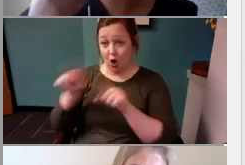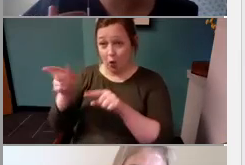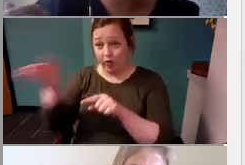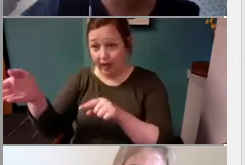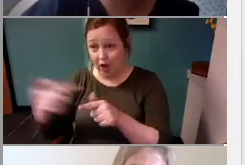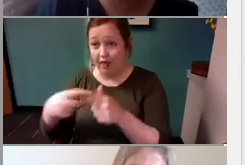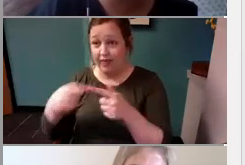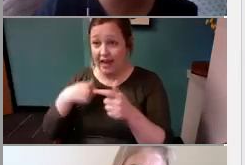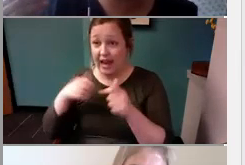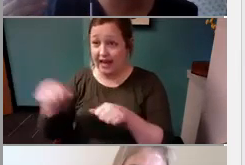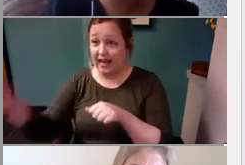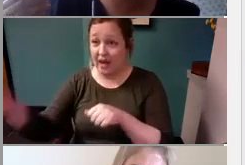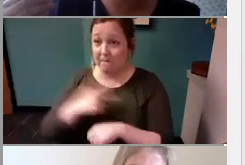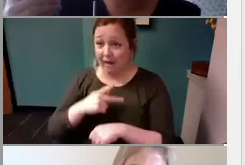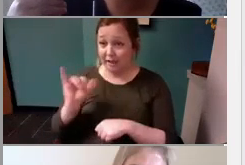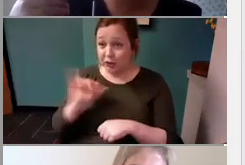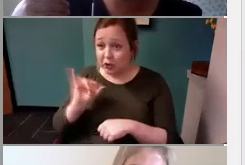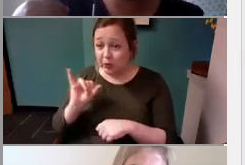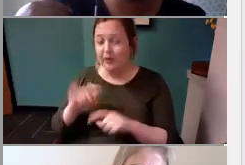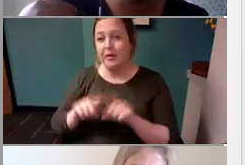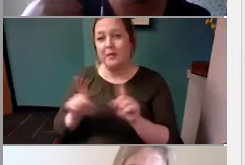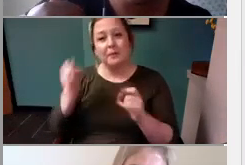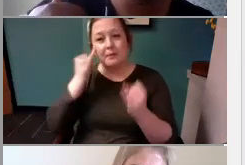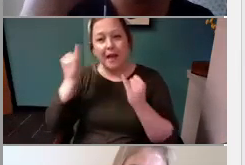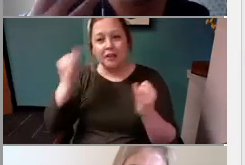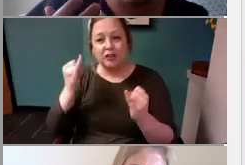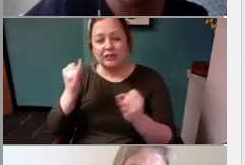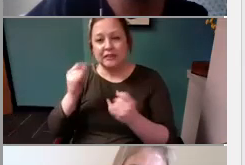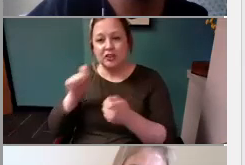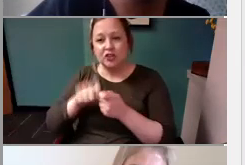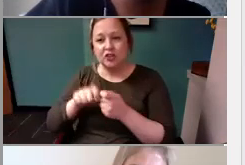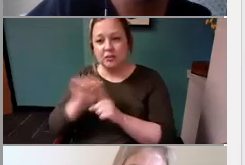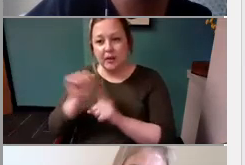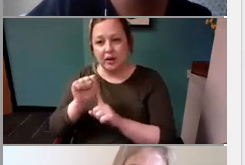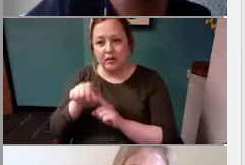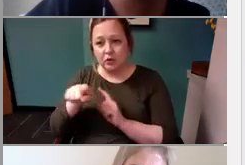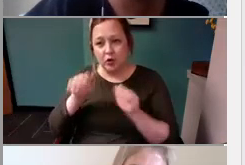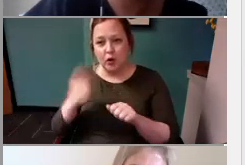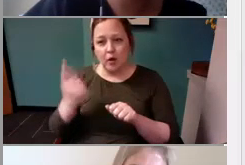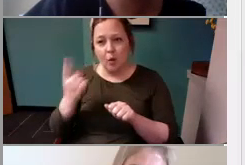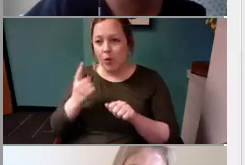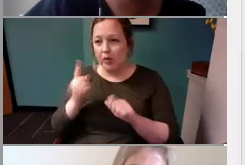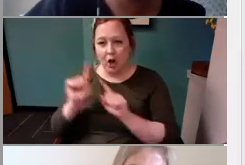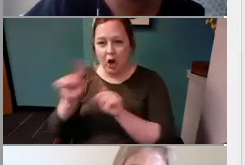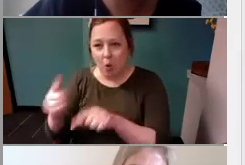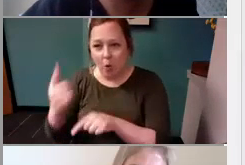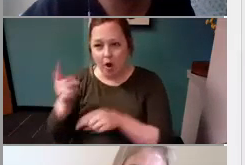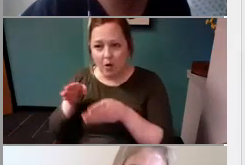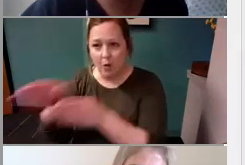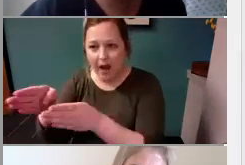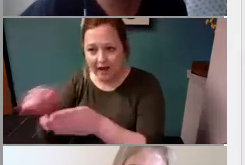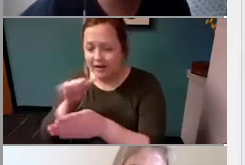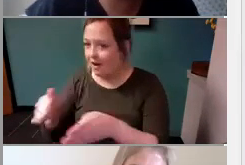that there are certain scenarios where we can only travel one way, right? We are not allowed to travel another